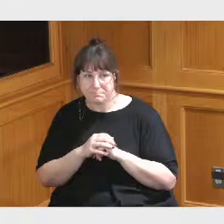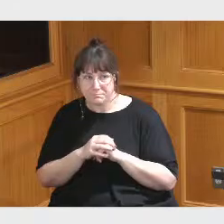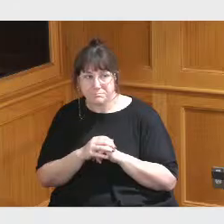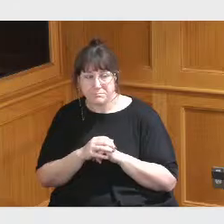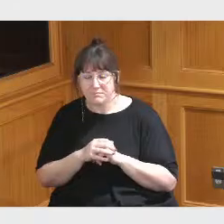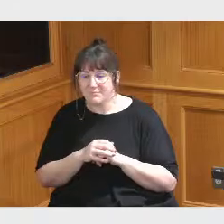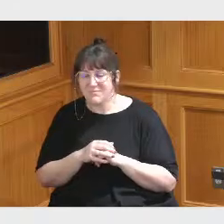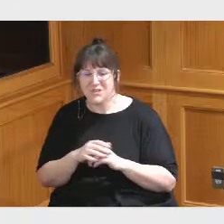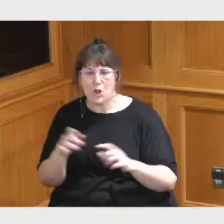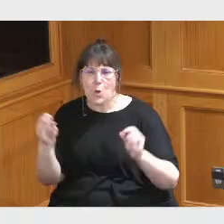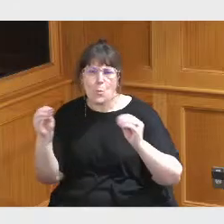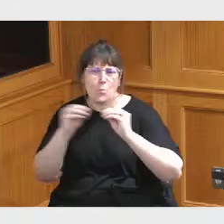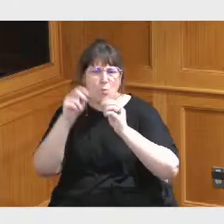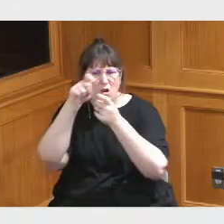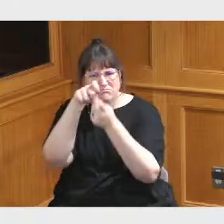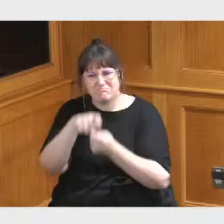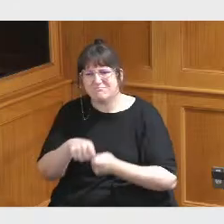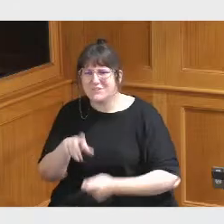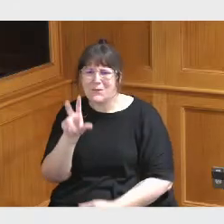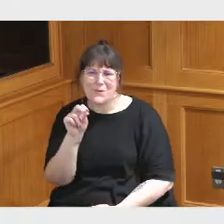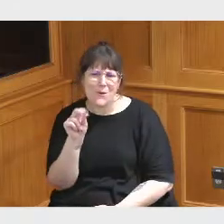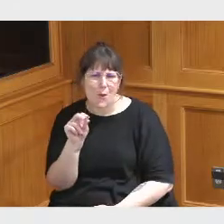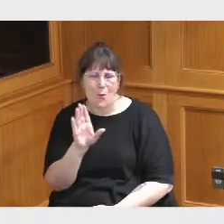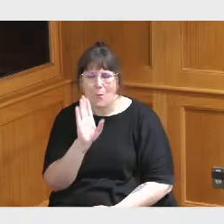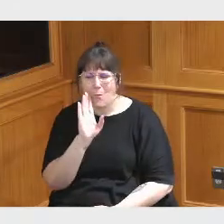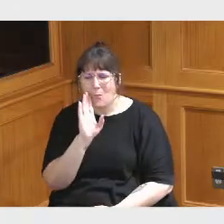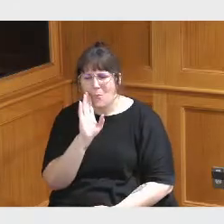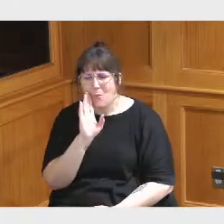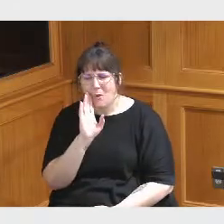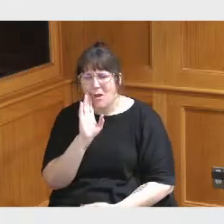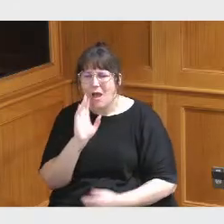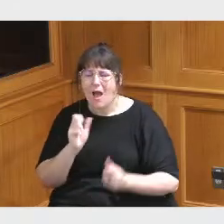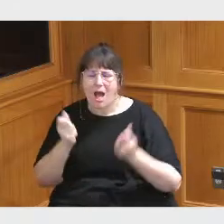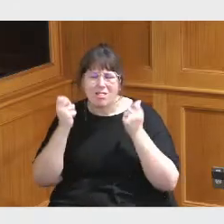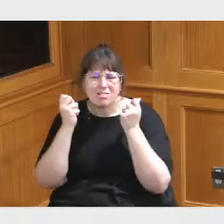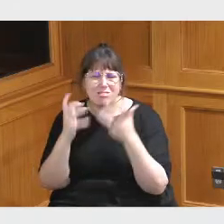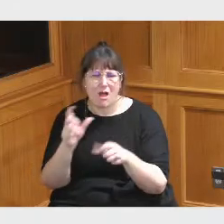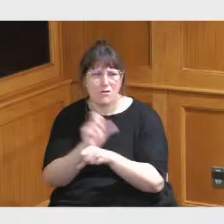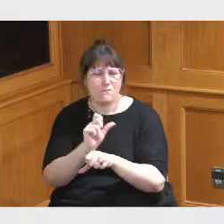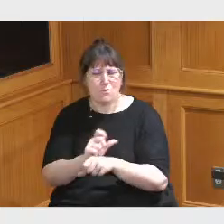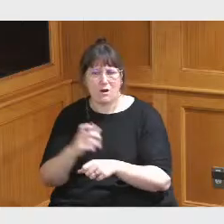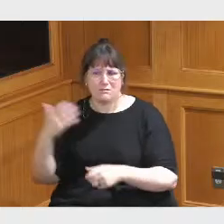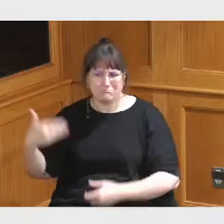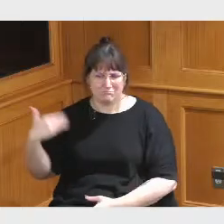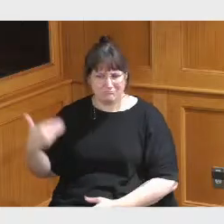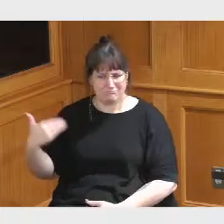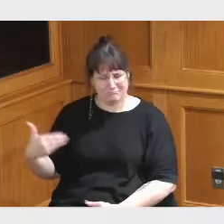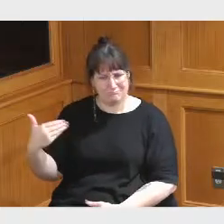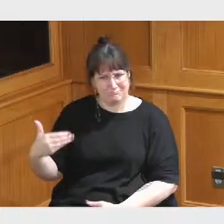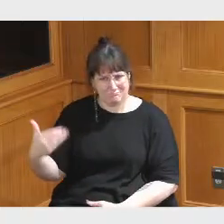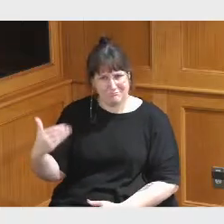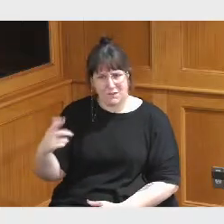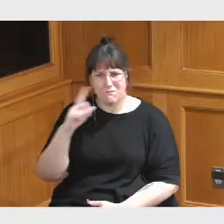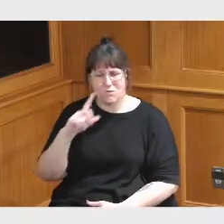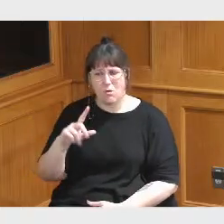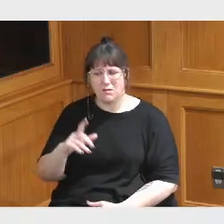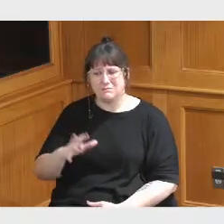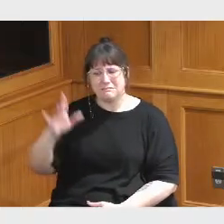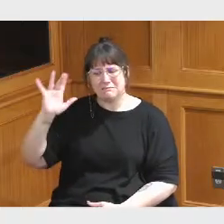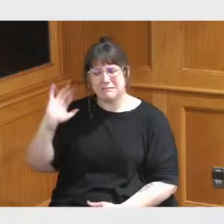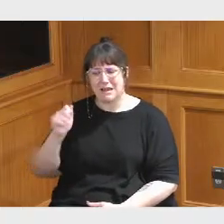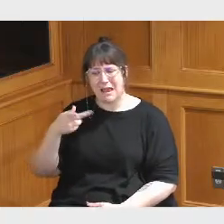I'm not going to go into real detail on this slide other than just to say there's been a lot of work going on over the years on this issue, going back to